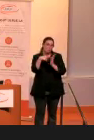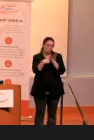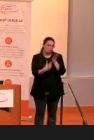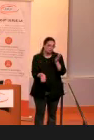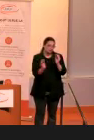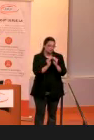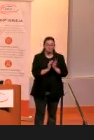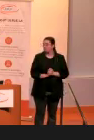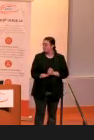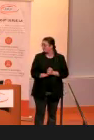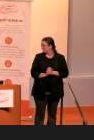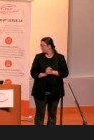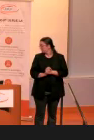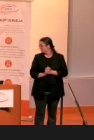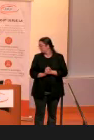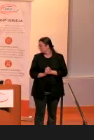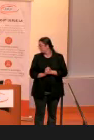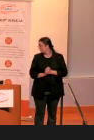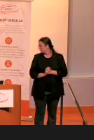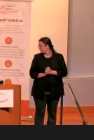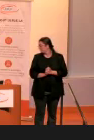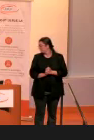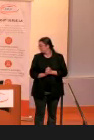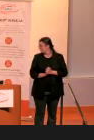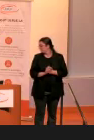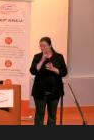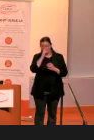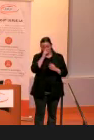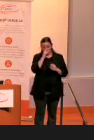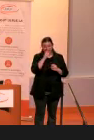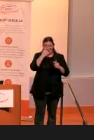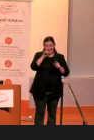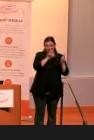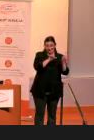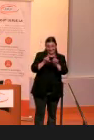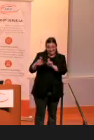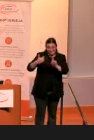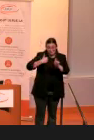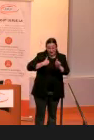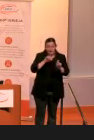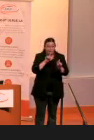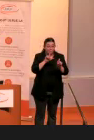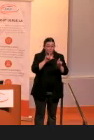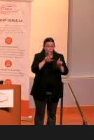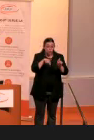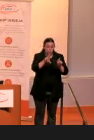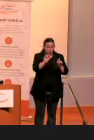Are there tests available to know if lupus will attack my brain? Well,